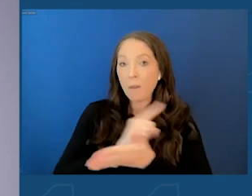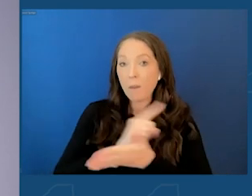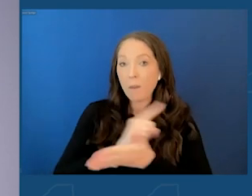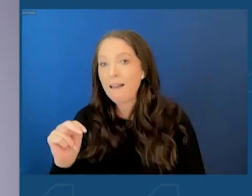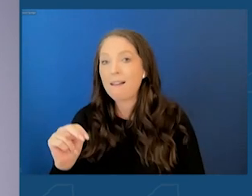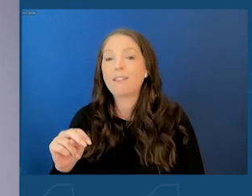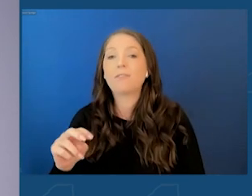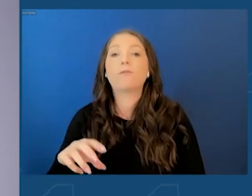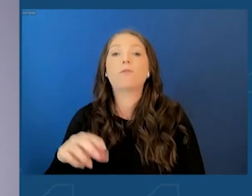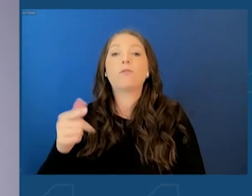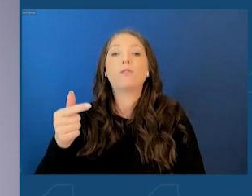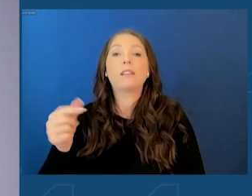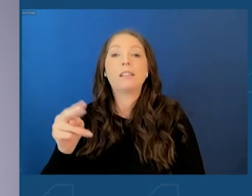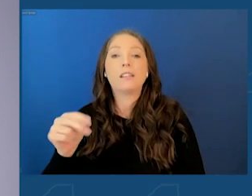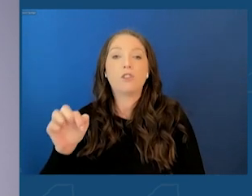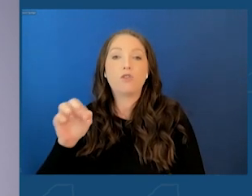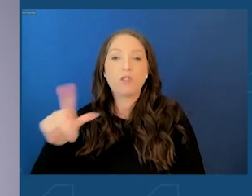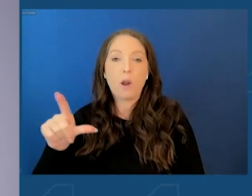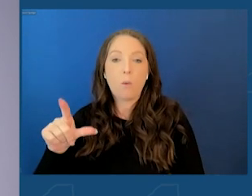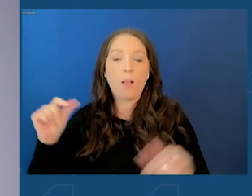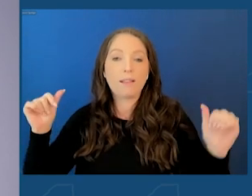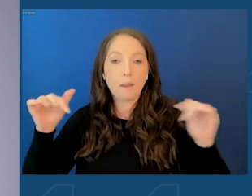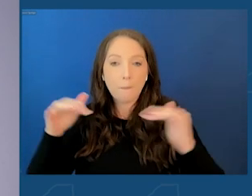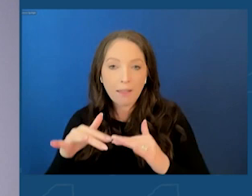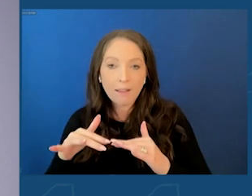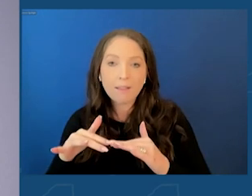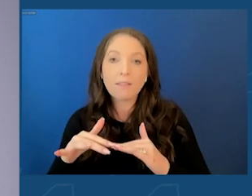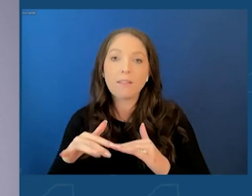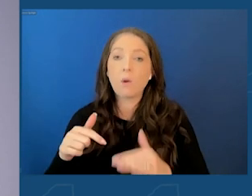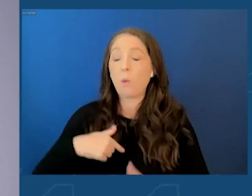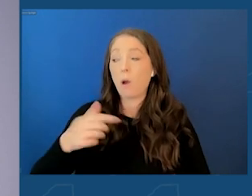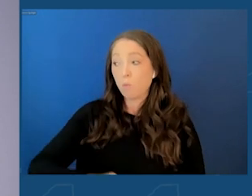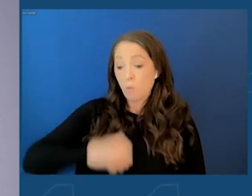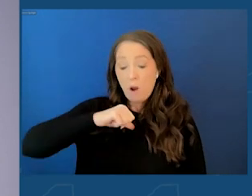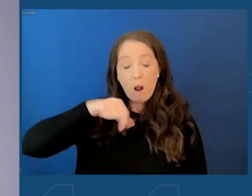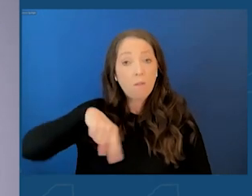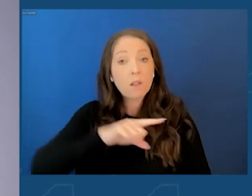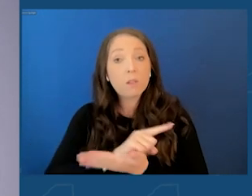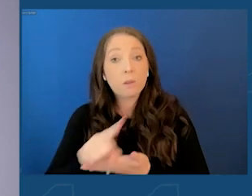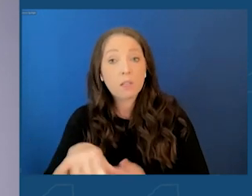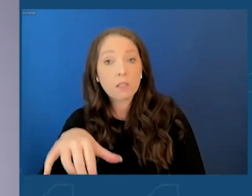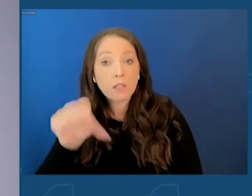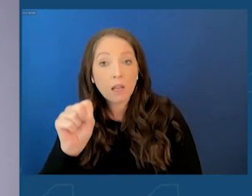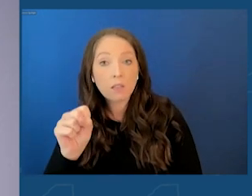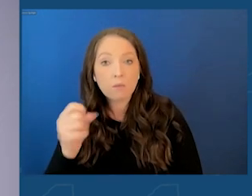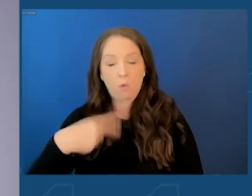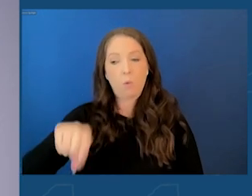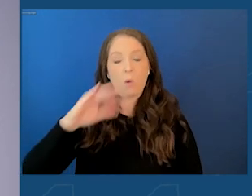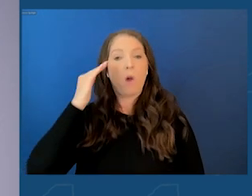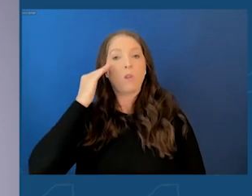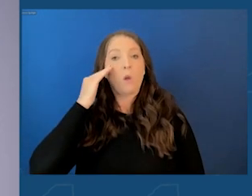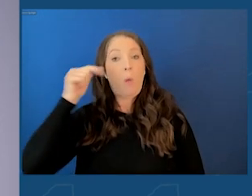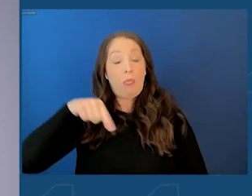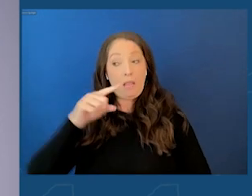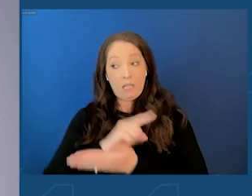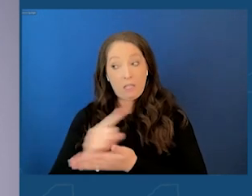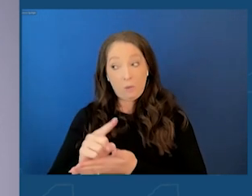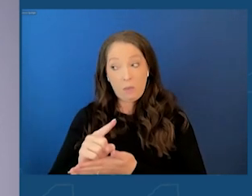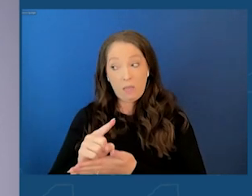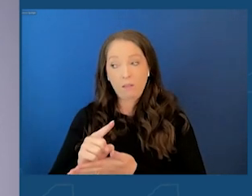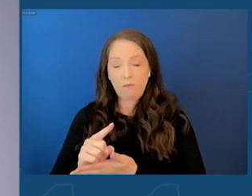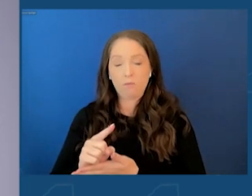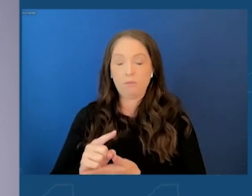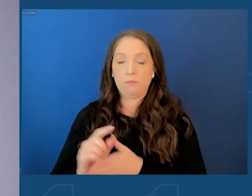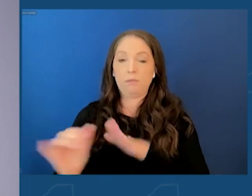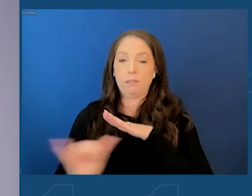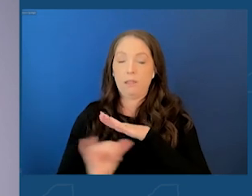Clinton Global Initiative, but it's a week we're very proud of, but a week that all of us locals know this is the week you take the subway like I did yesterday. It